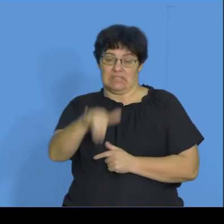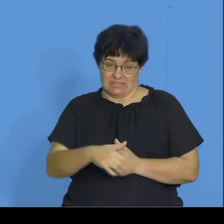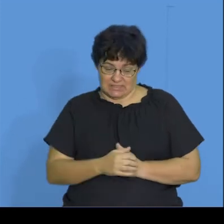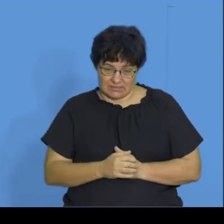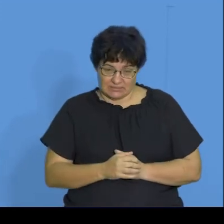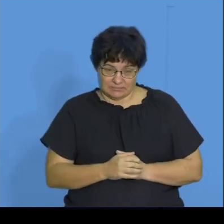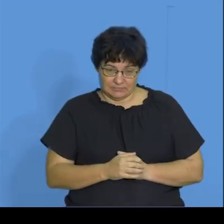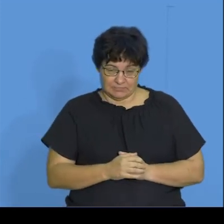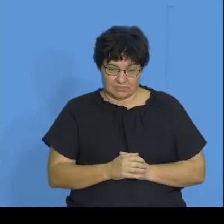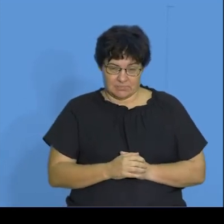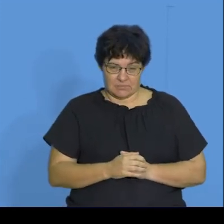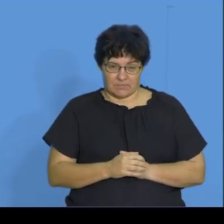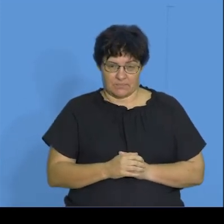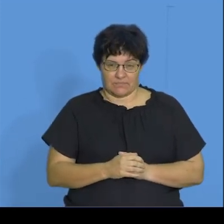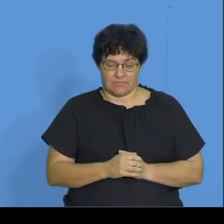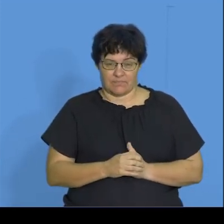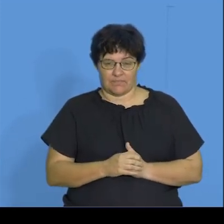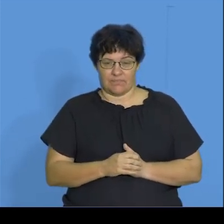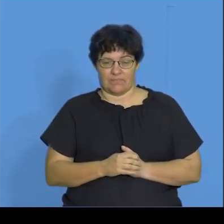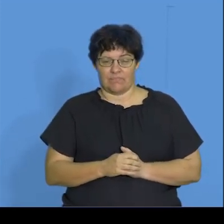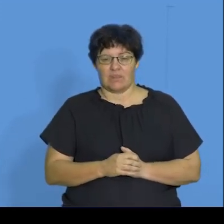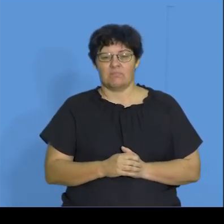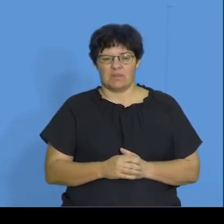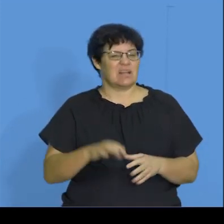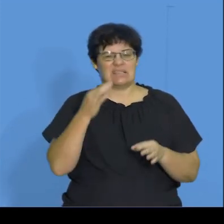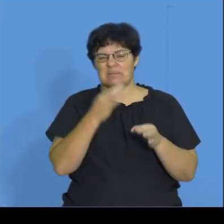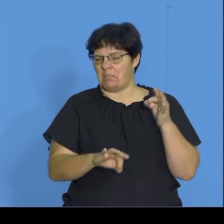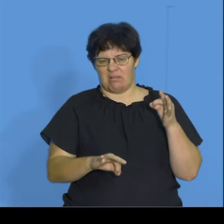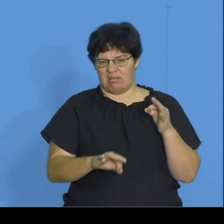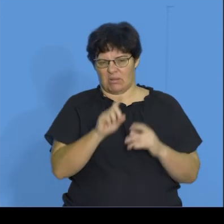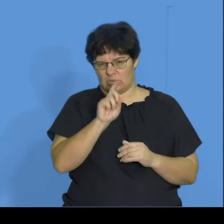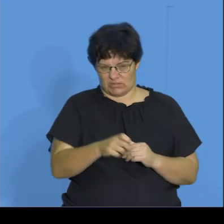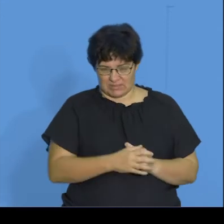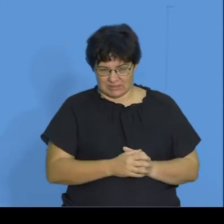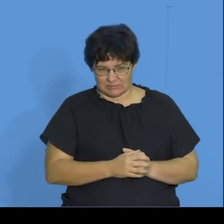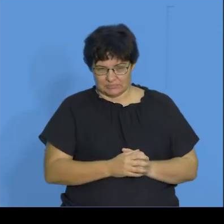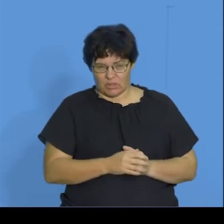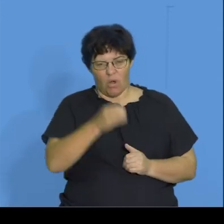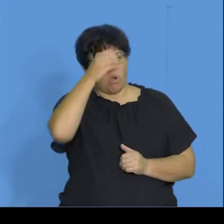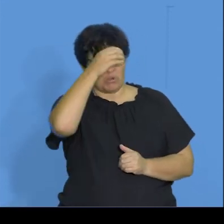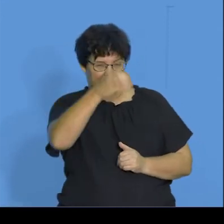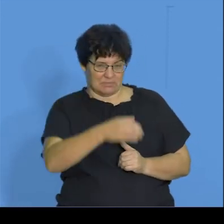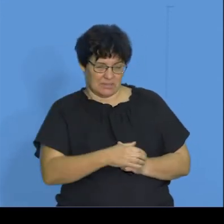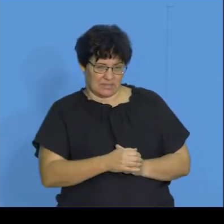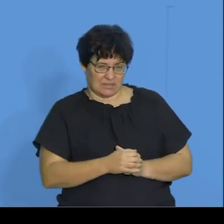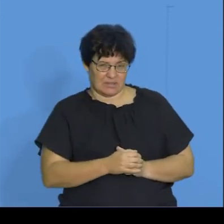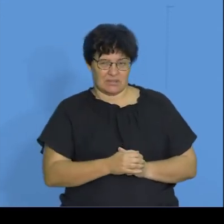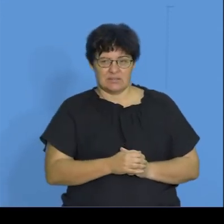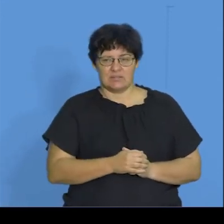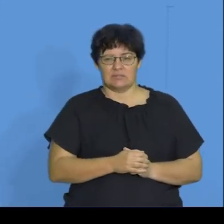purity, right? So it's a simple and straightforward question, but concept. However, it